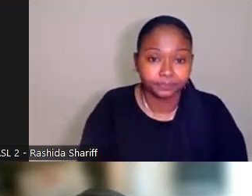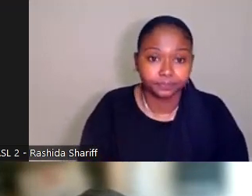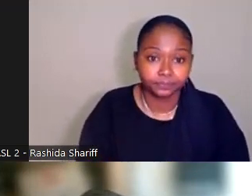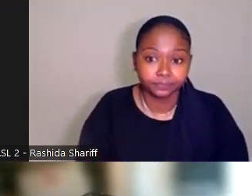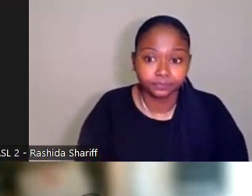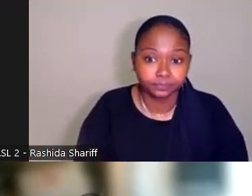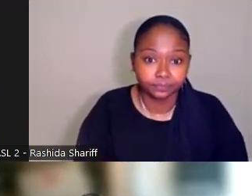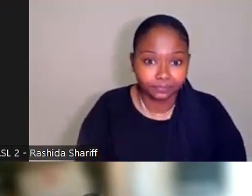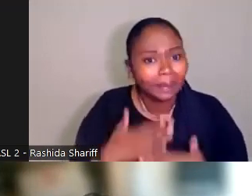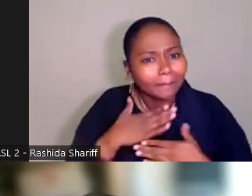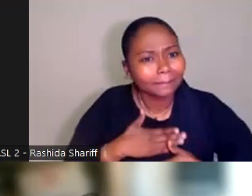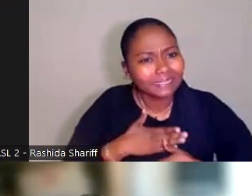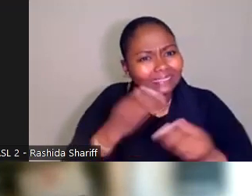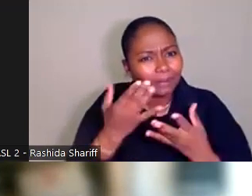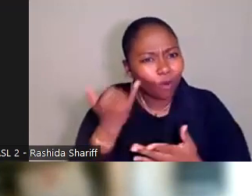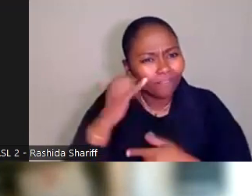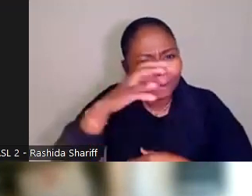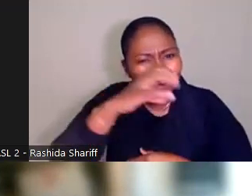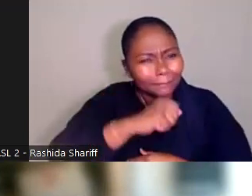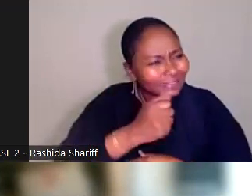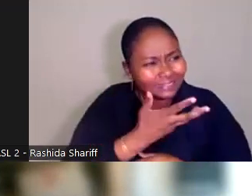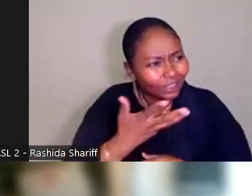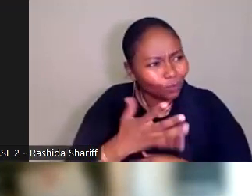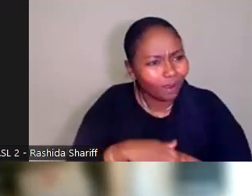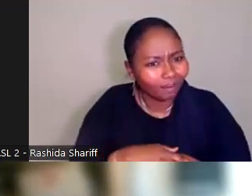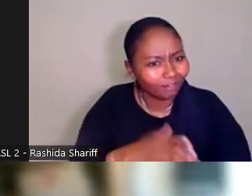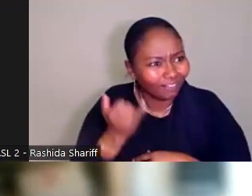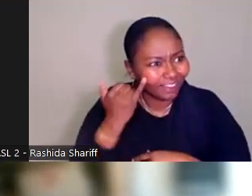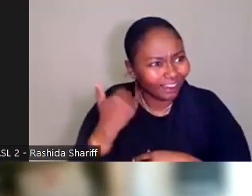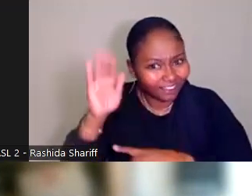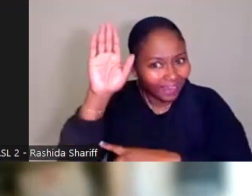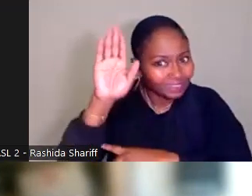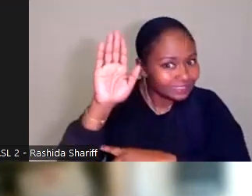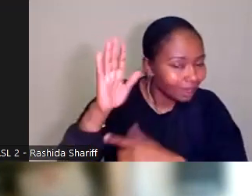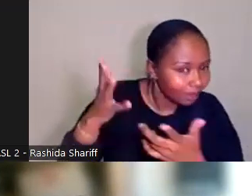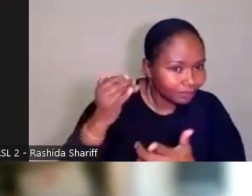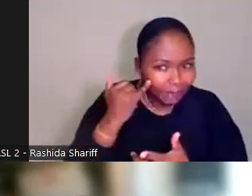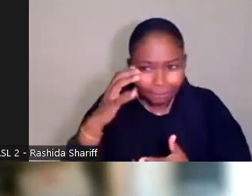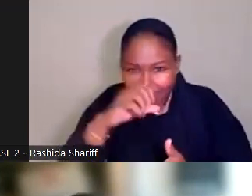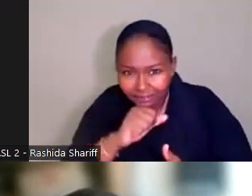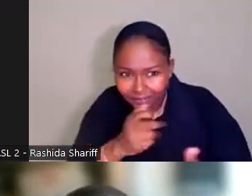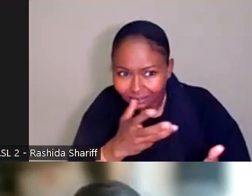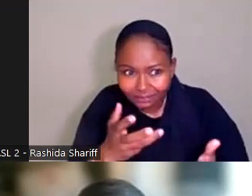Carol, please let me know if I missed anyone and if their hands are raised. No hands are raised.